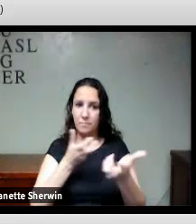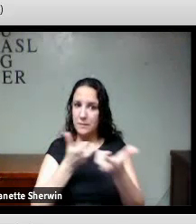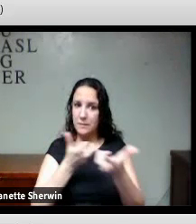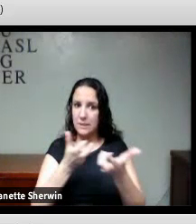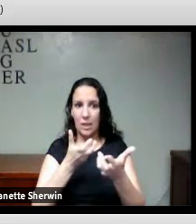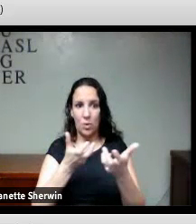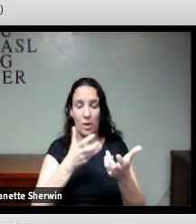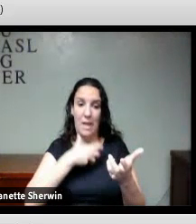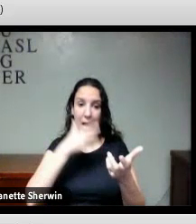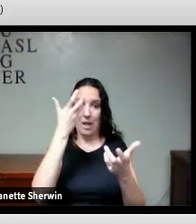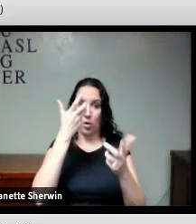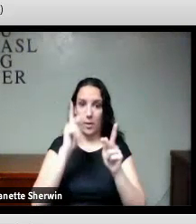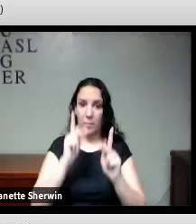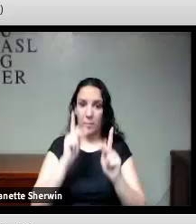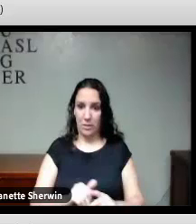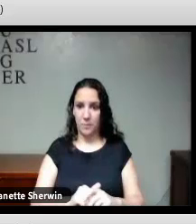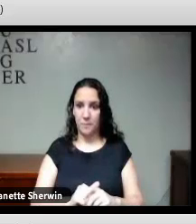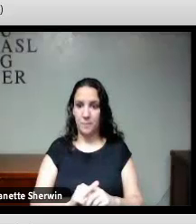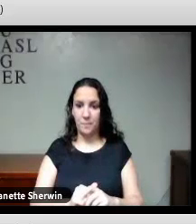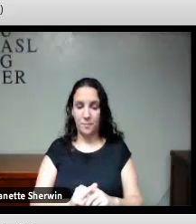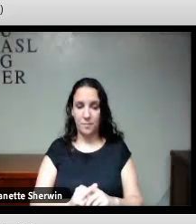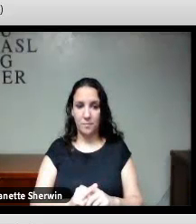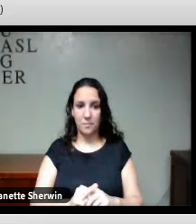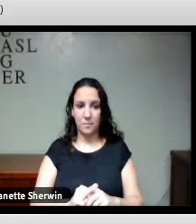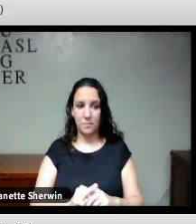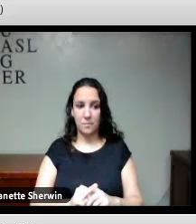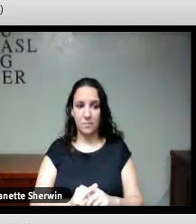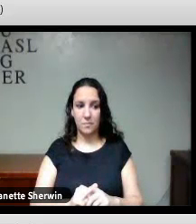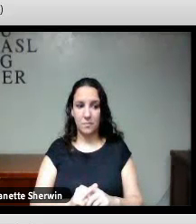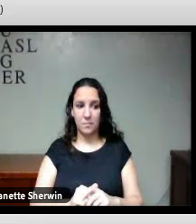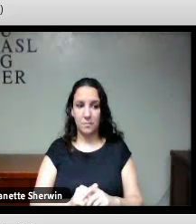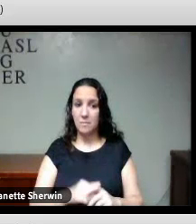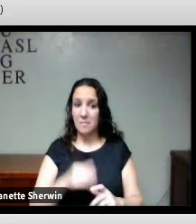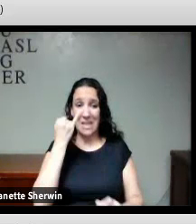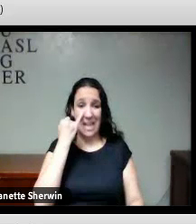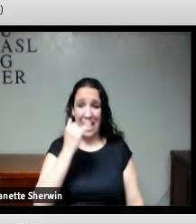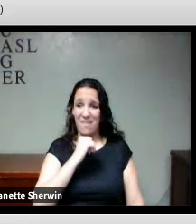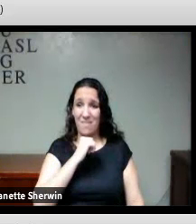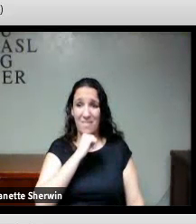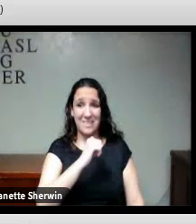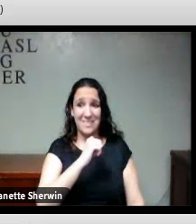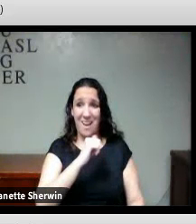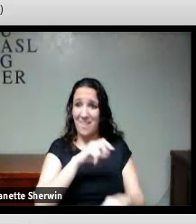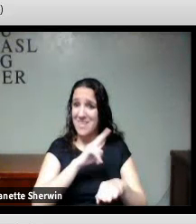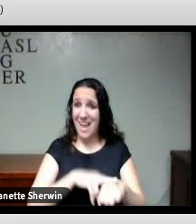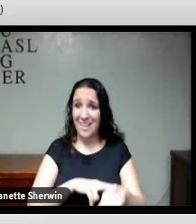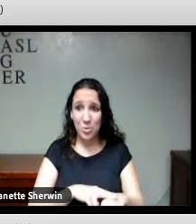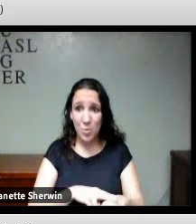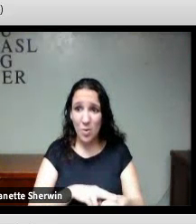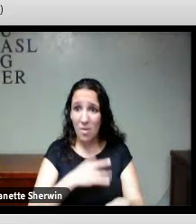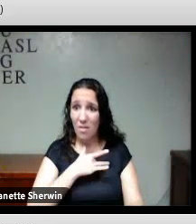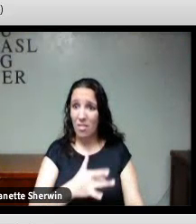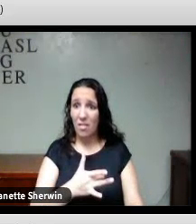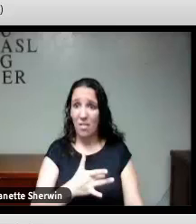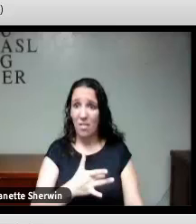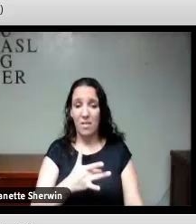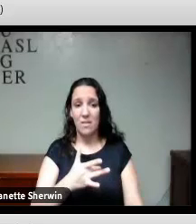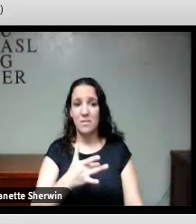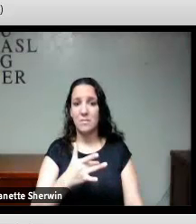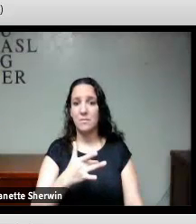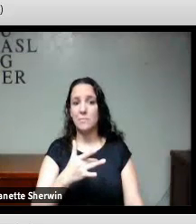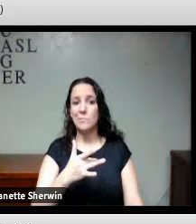one of them. But I will also tell you that if it doesn't come naturally to you, which it does not to most people, that it